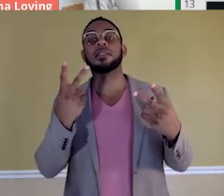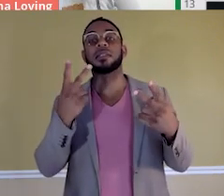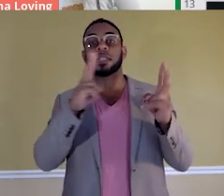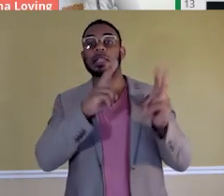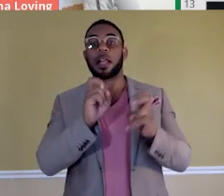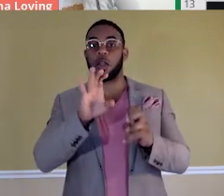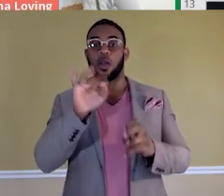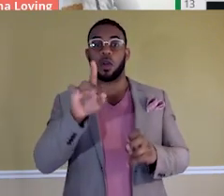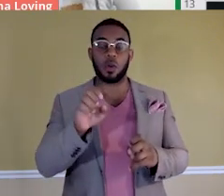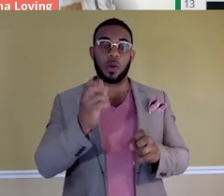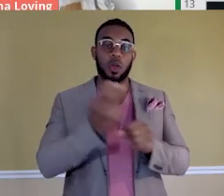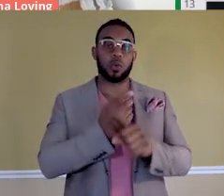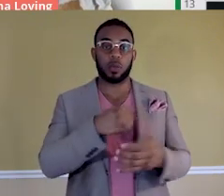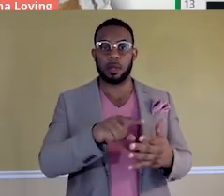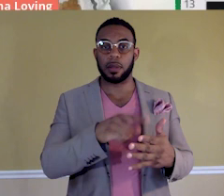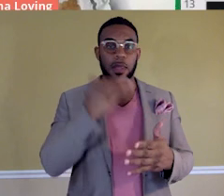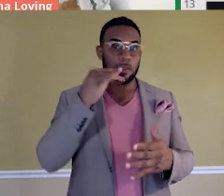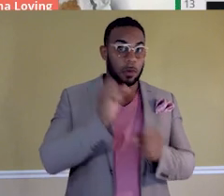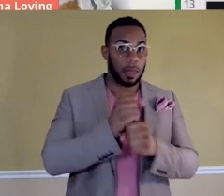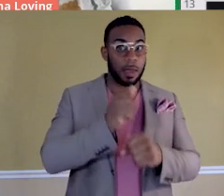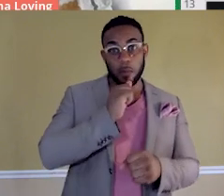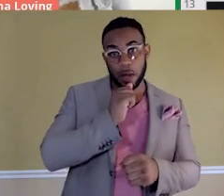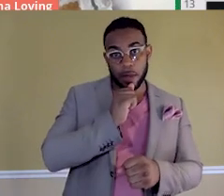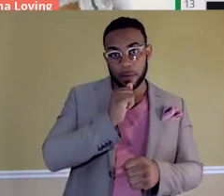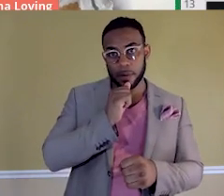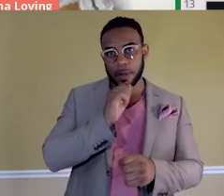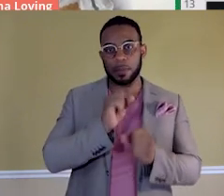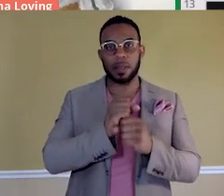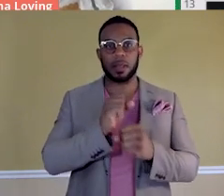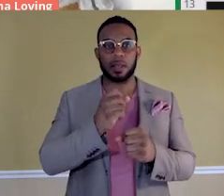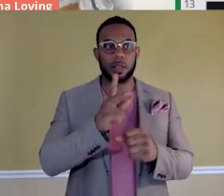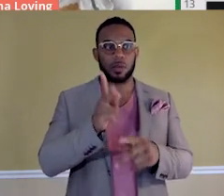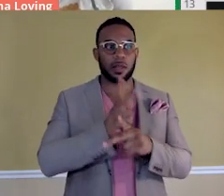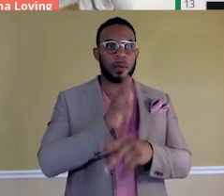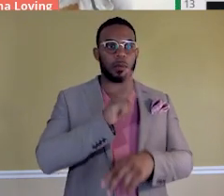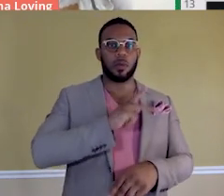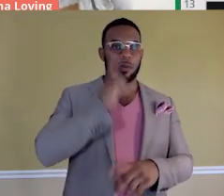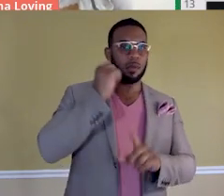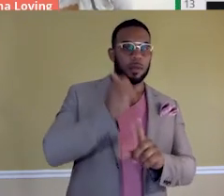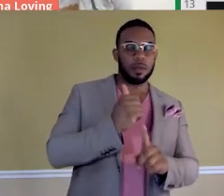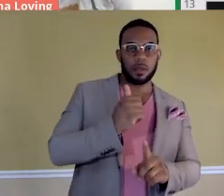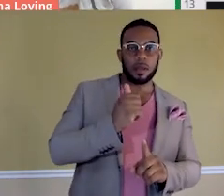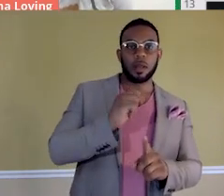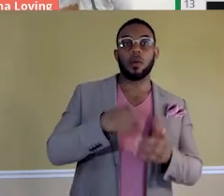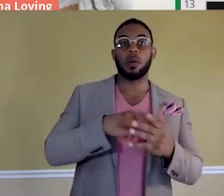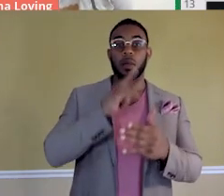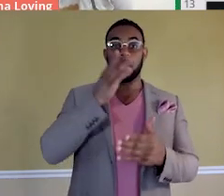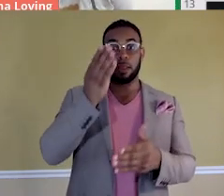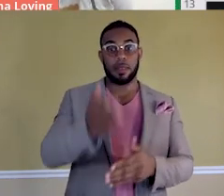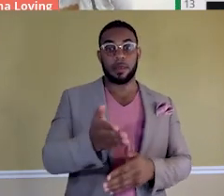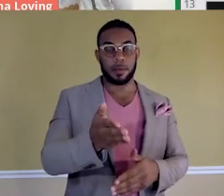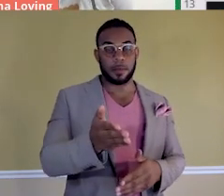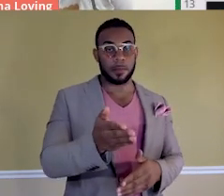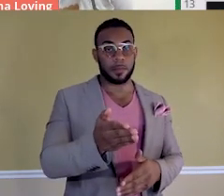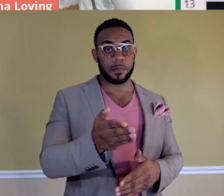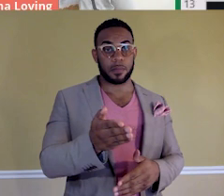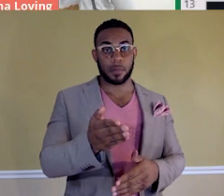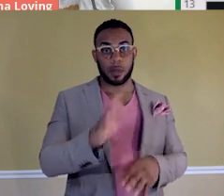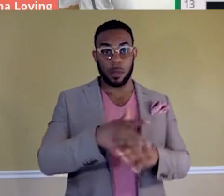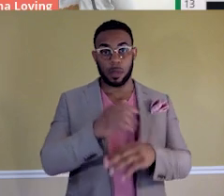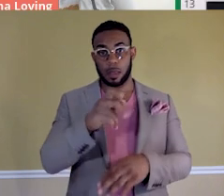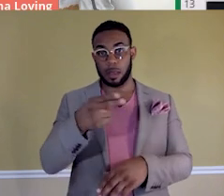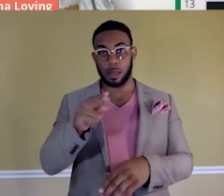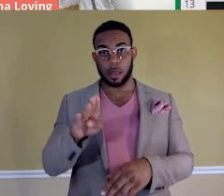download your codes and use them. If you make them private, it means you're keeping them personally for yourself. But once they are there, once they are on